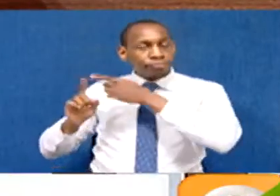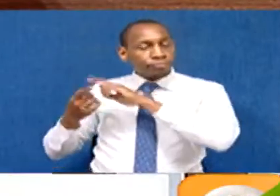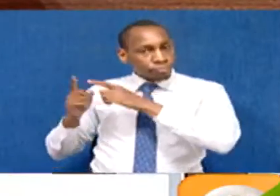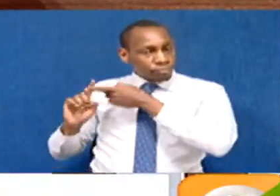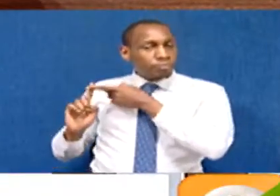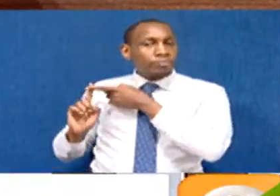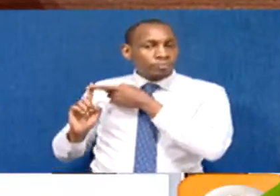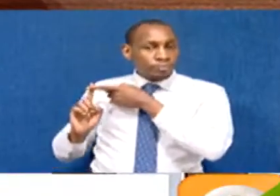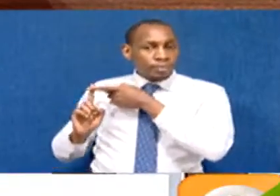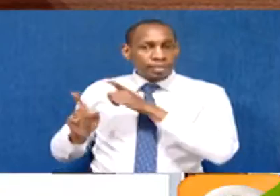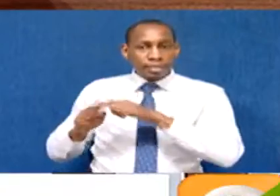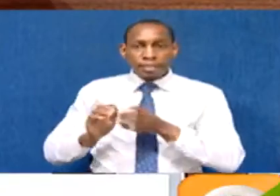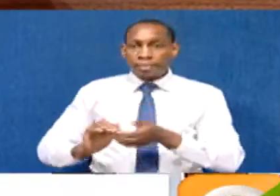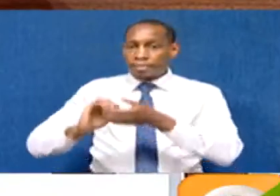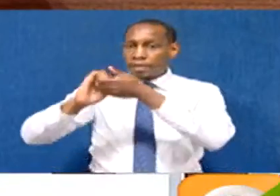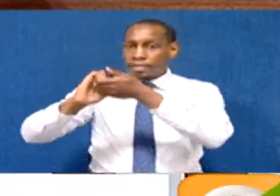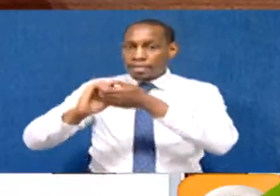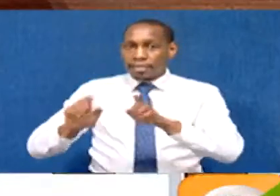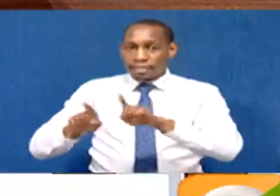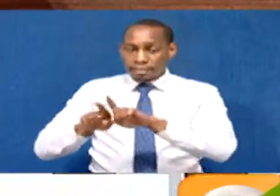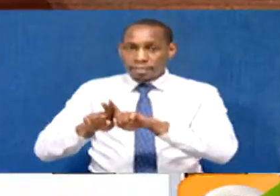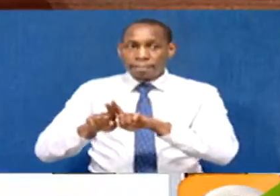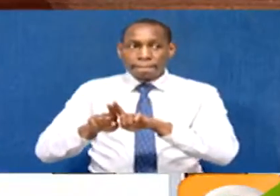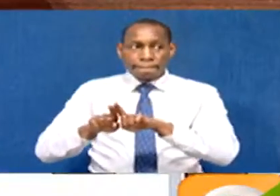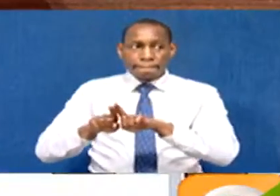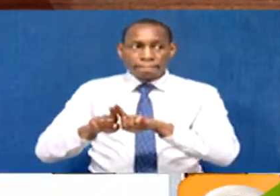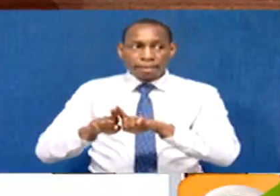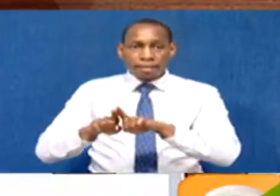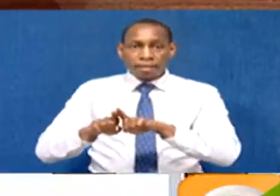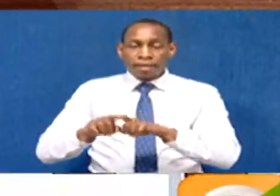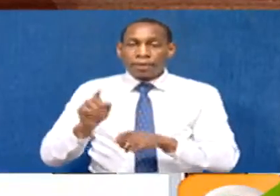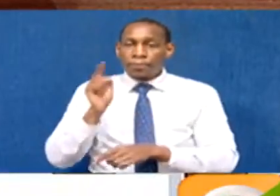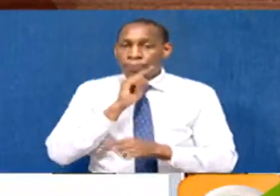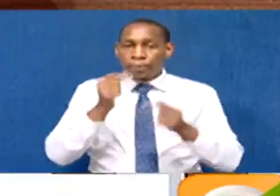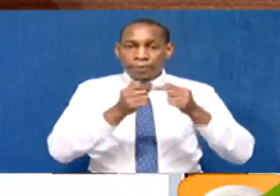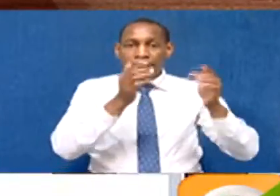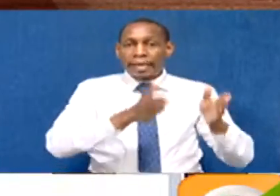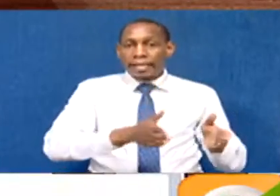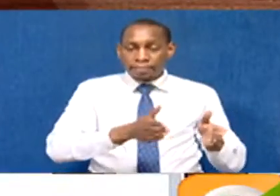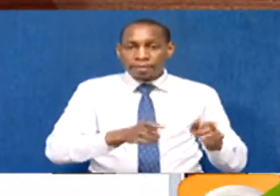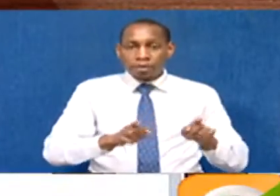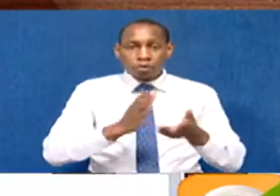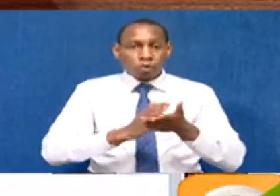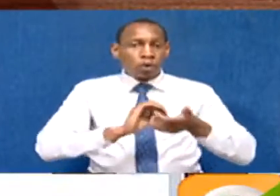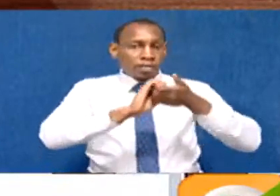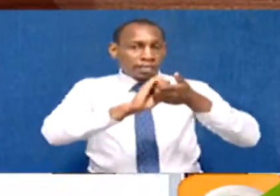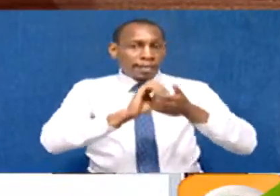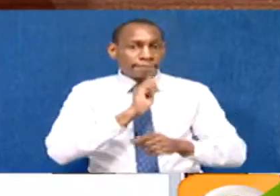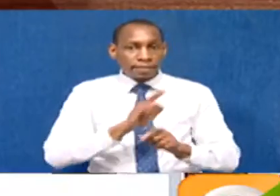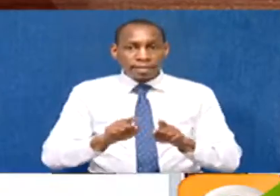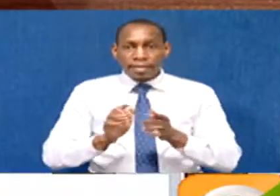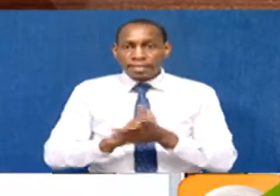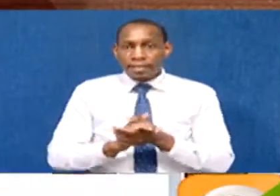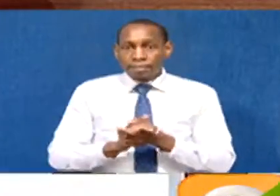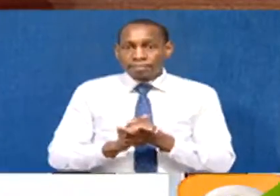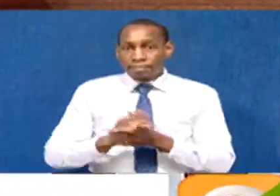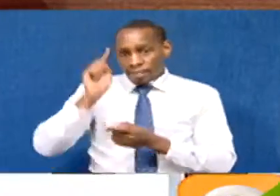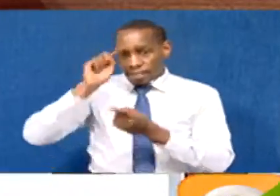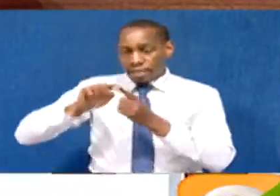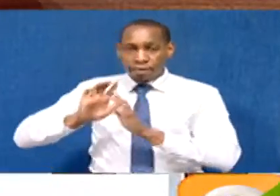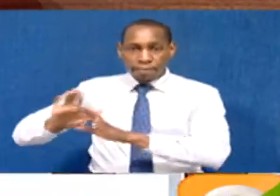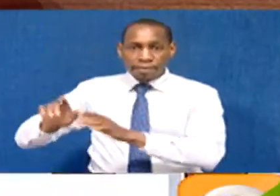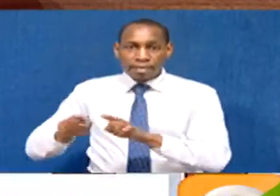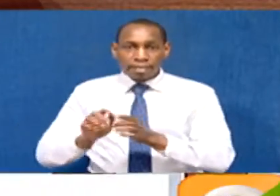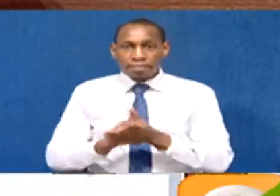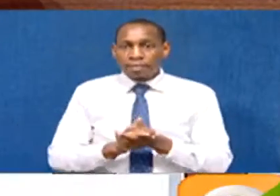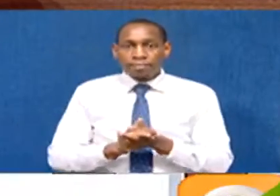step back, shake hands, even with his worst nemesis, shake hands, shelve his ambition, ask